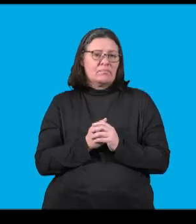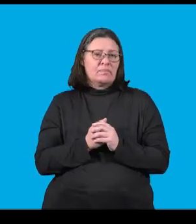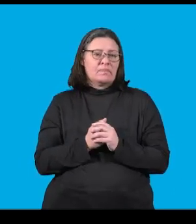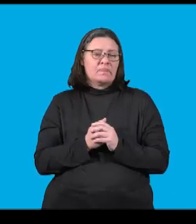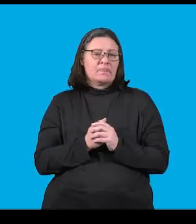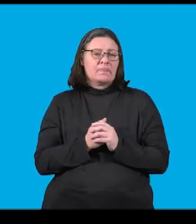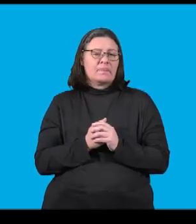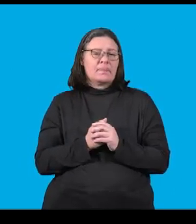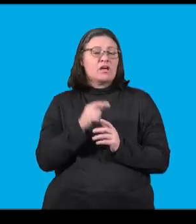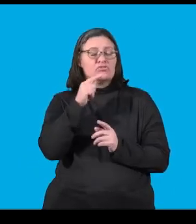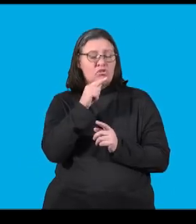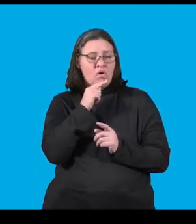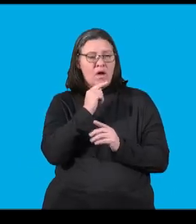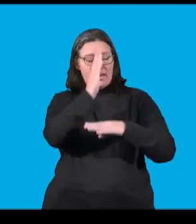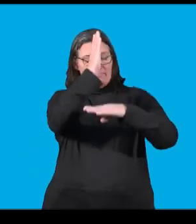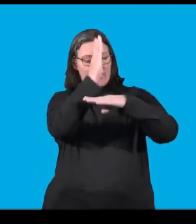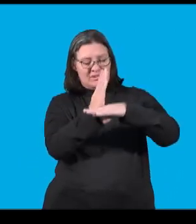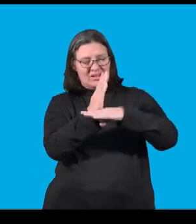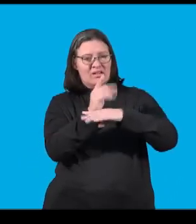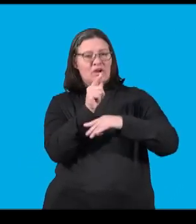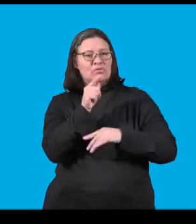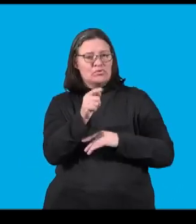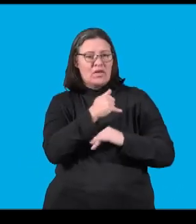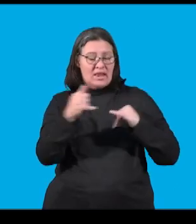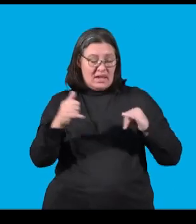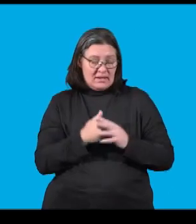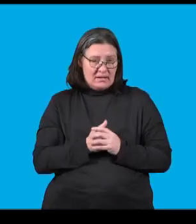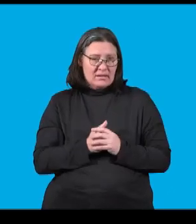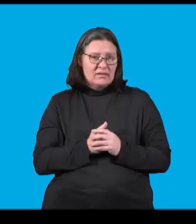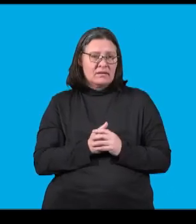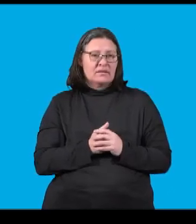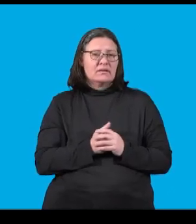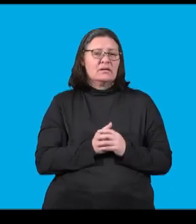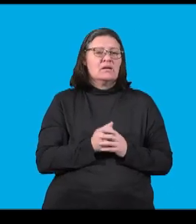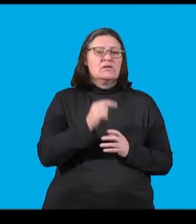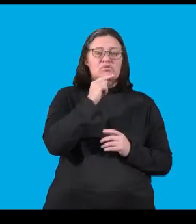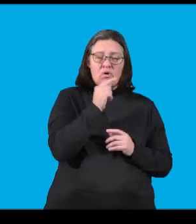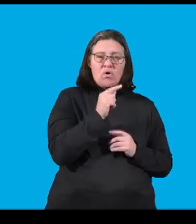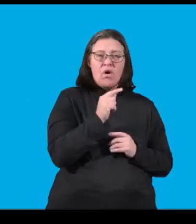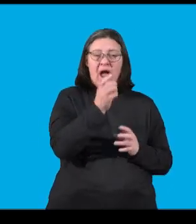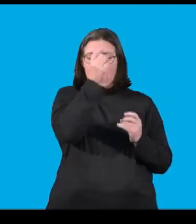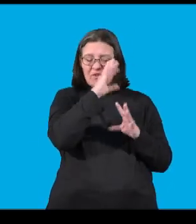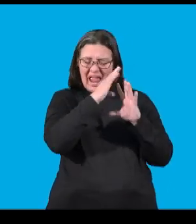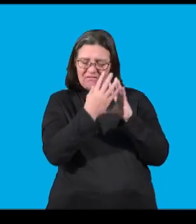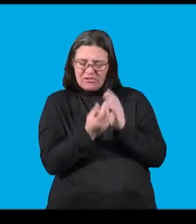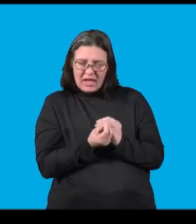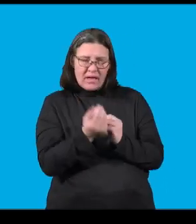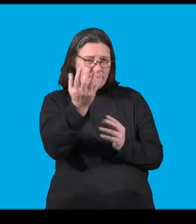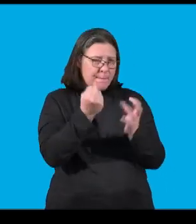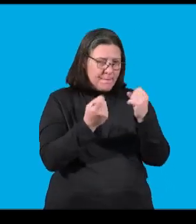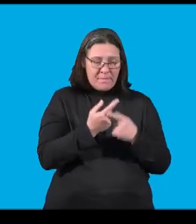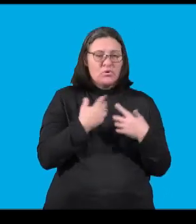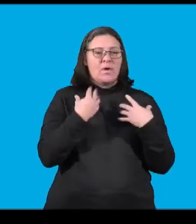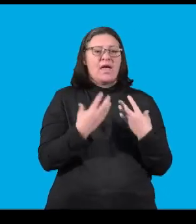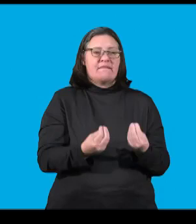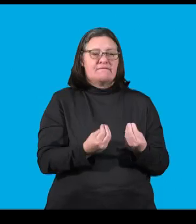form, I find that a diagram is very useful to help you list all the given information from the question. Okay, so